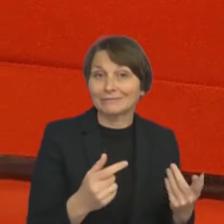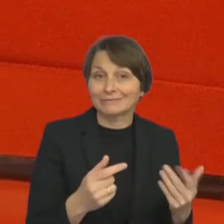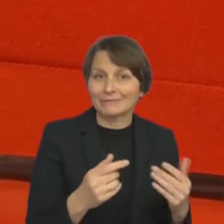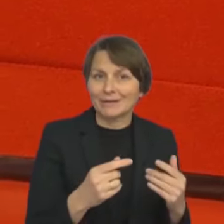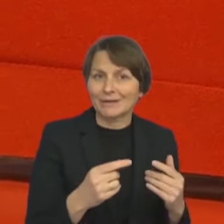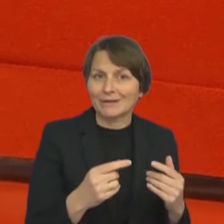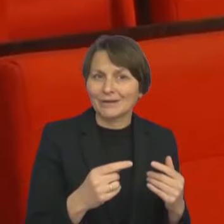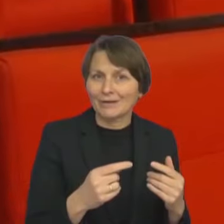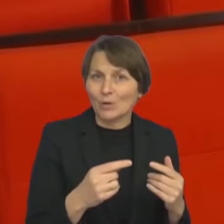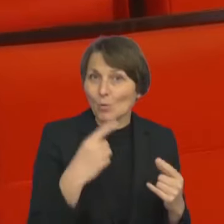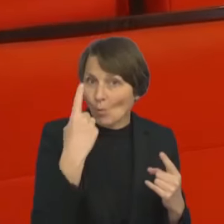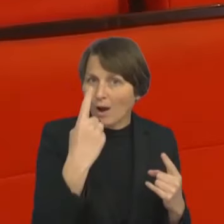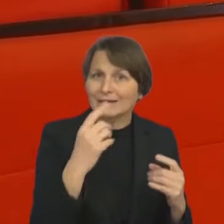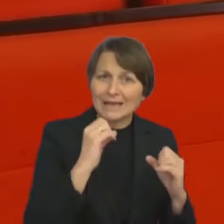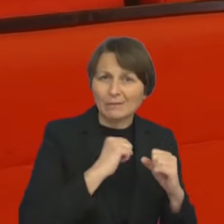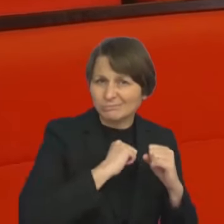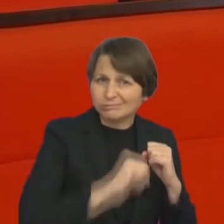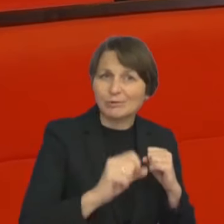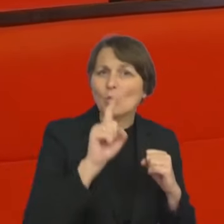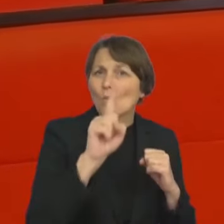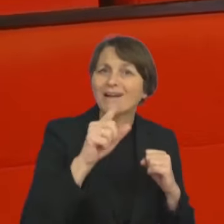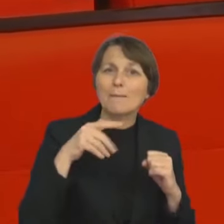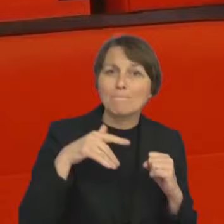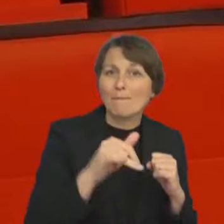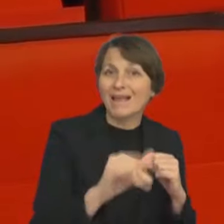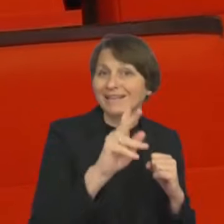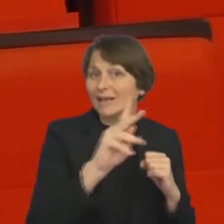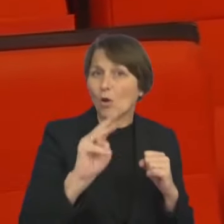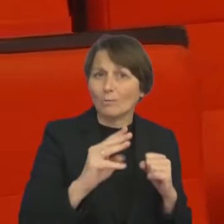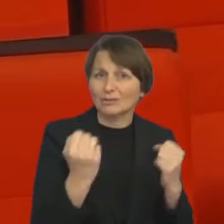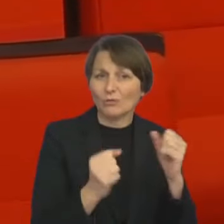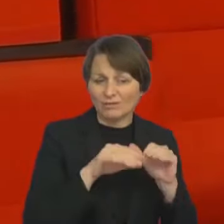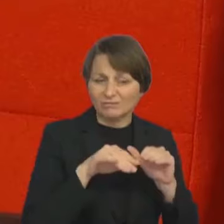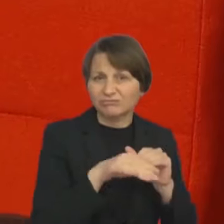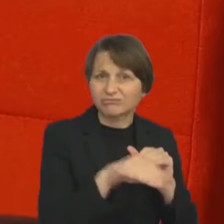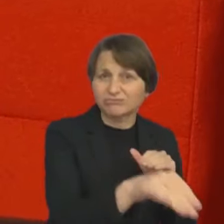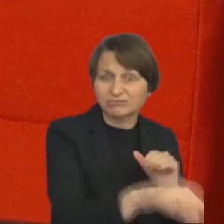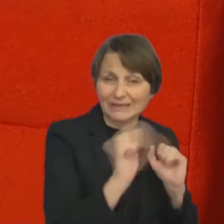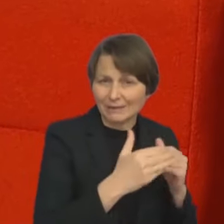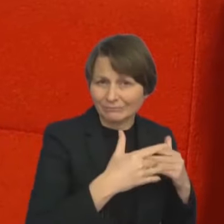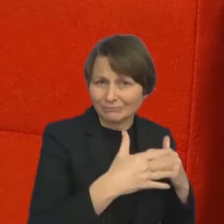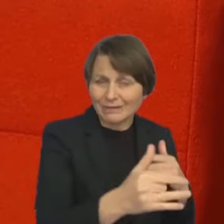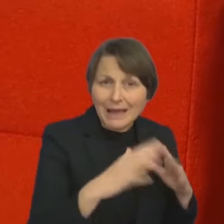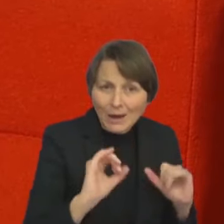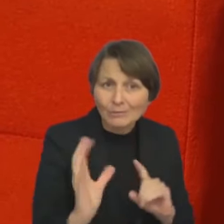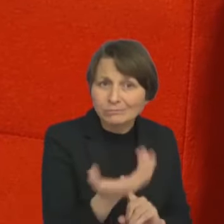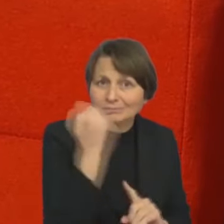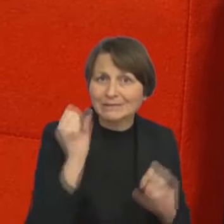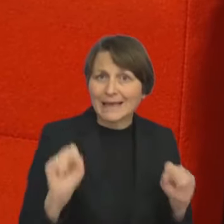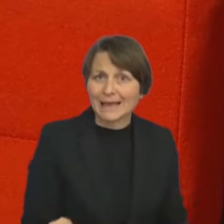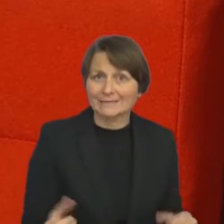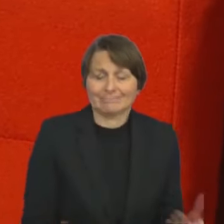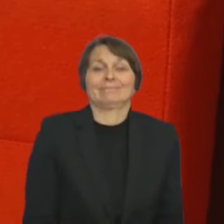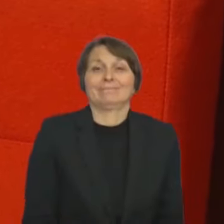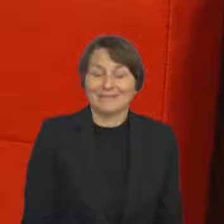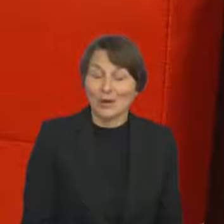1 million kilometers. I mean, how can you achieve this? Well, that of course is quite a